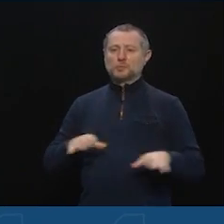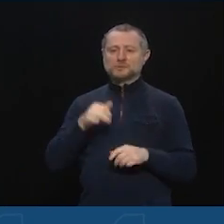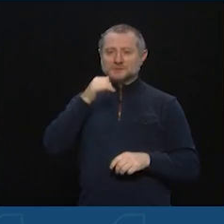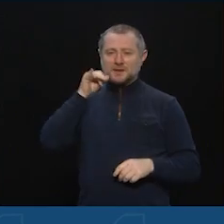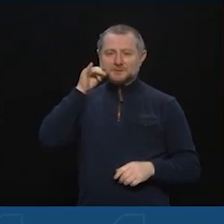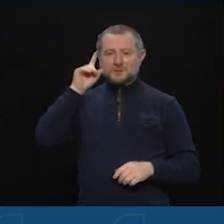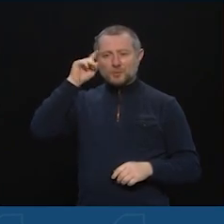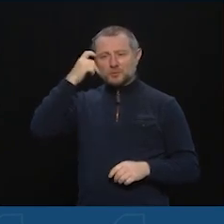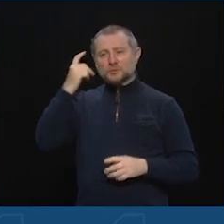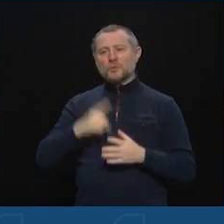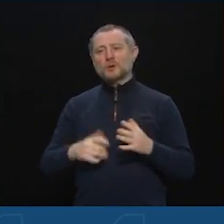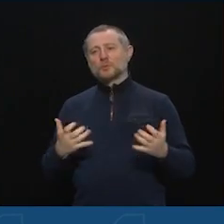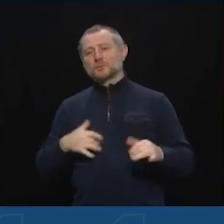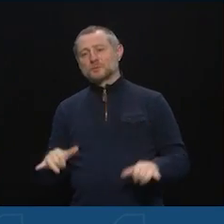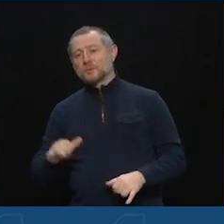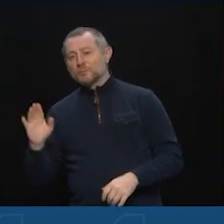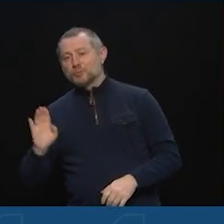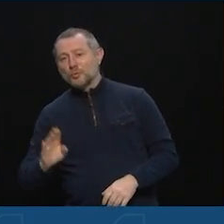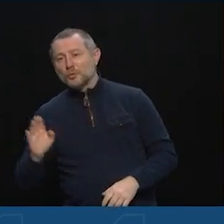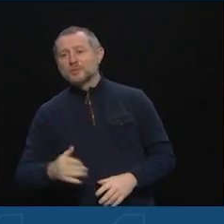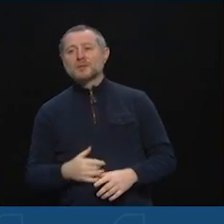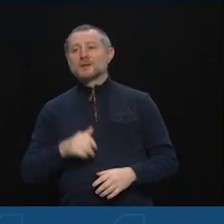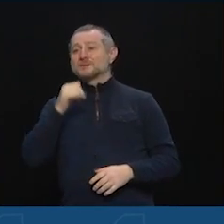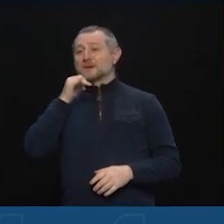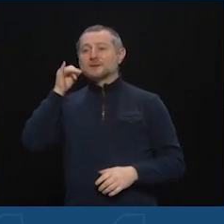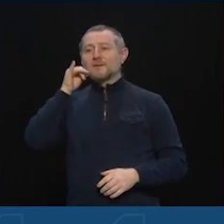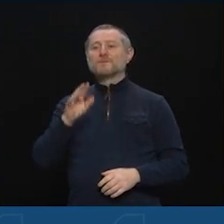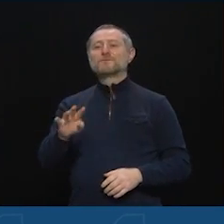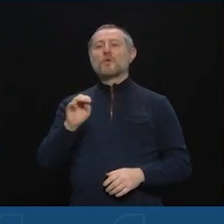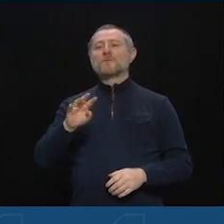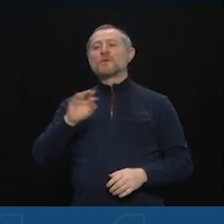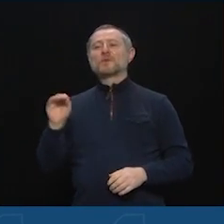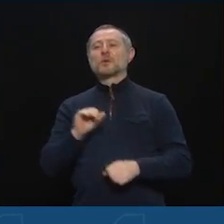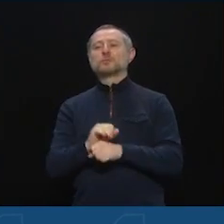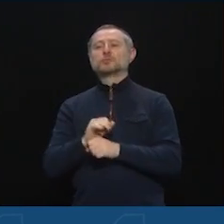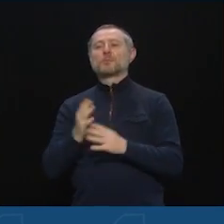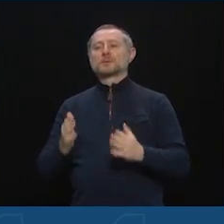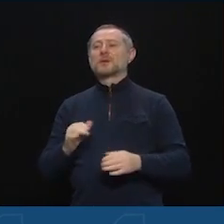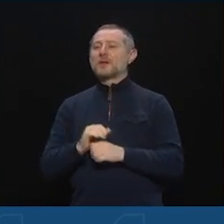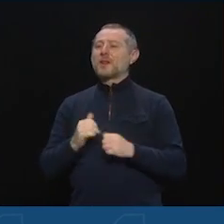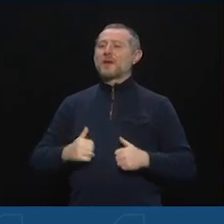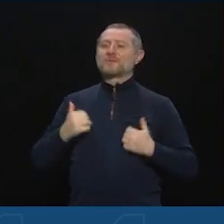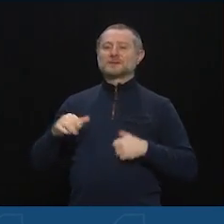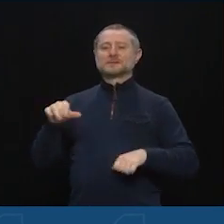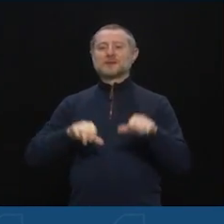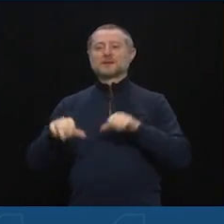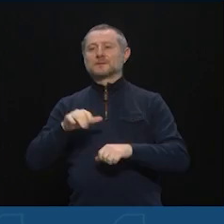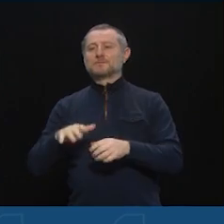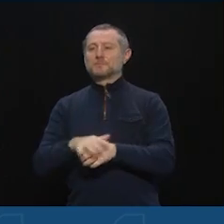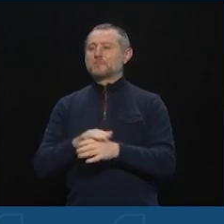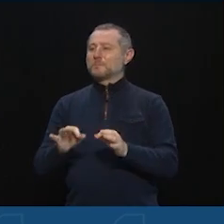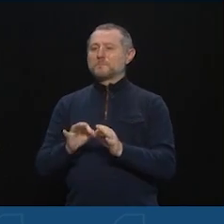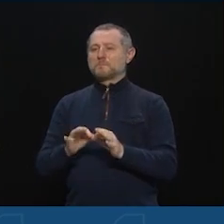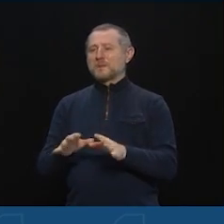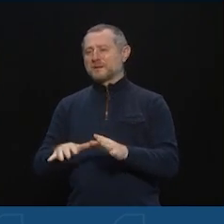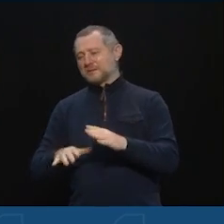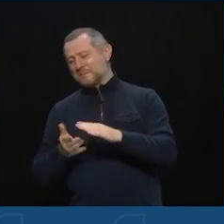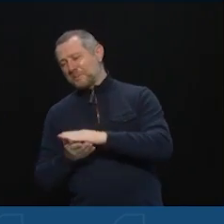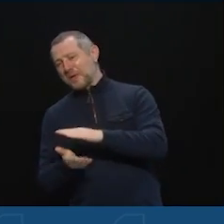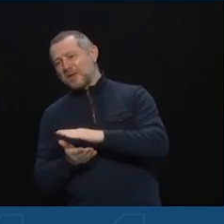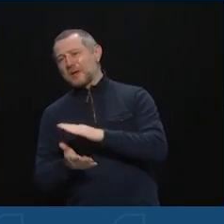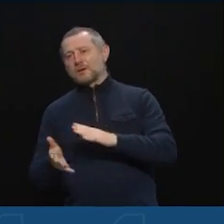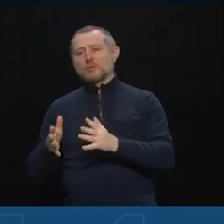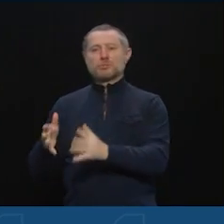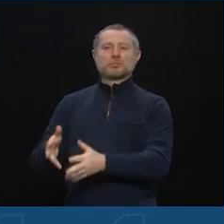the opportunity for 440 jobs in the life sciences space in an abandoned bakery that was an eyesore for since the